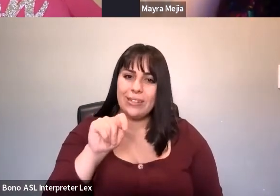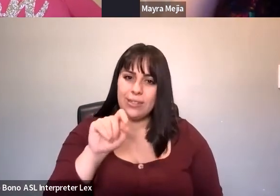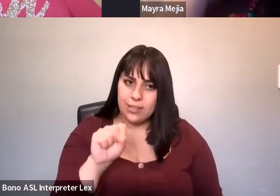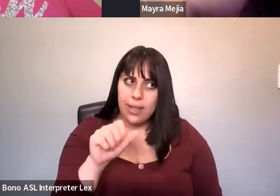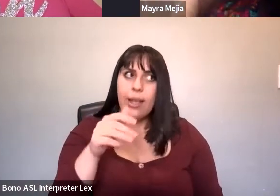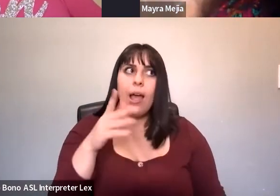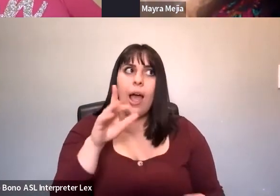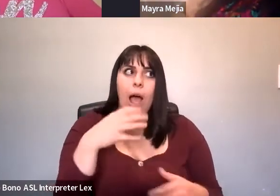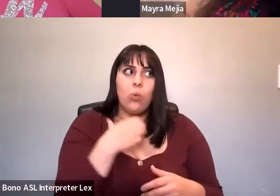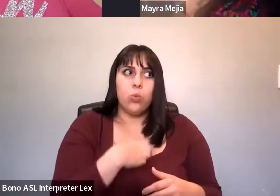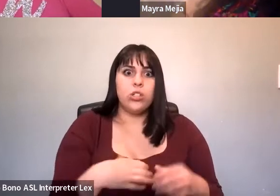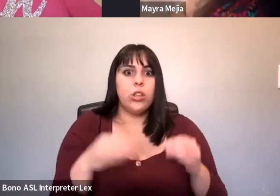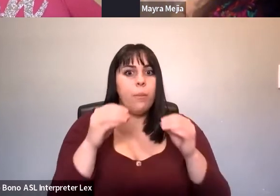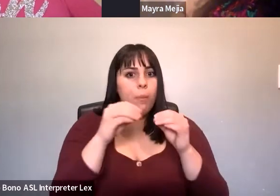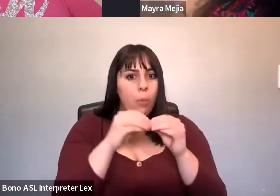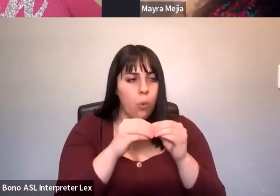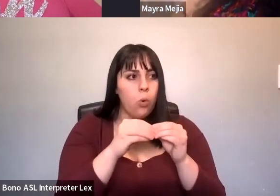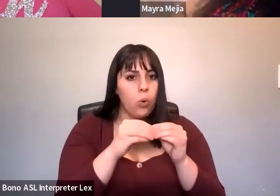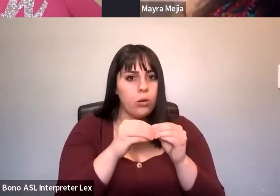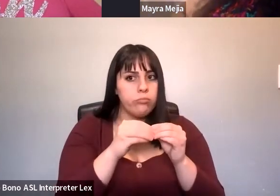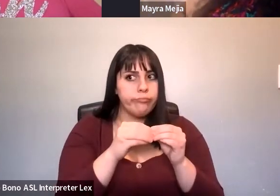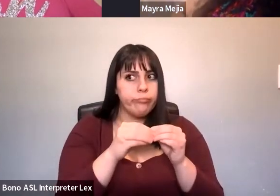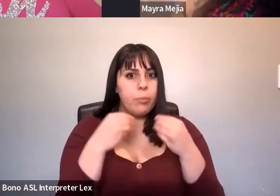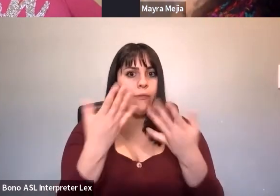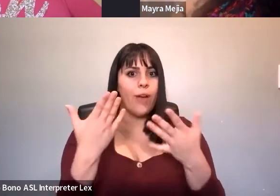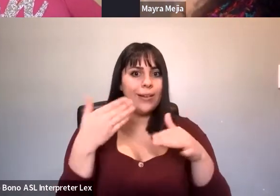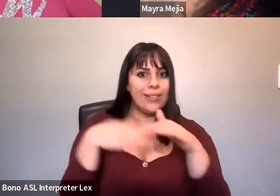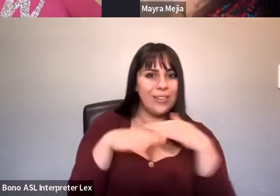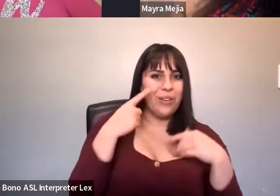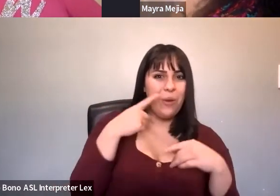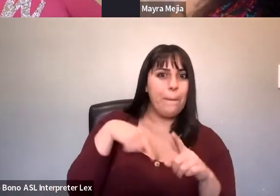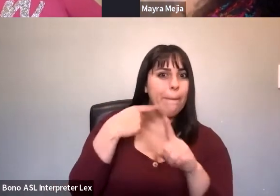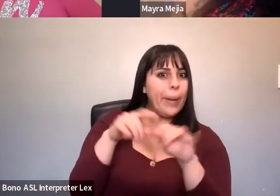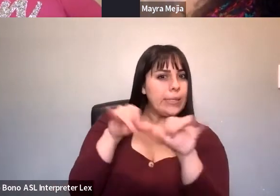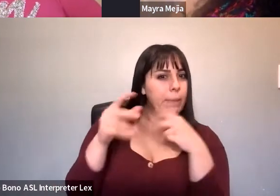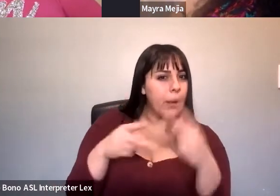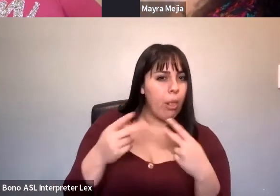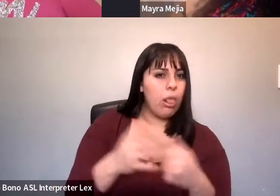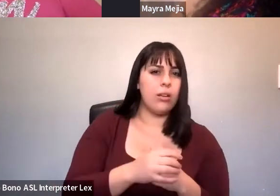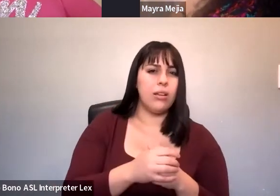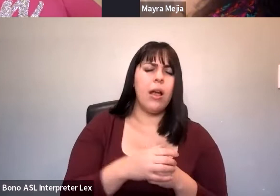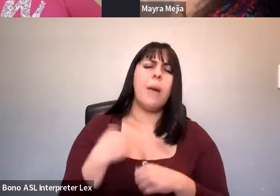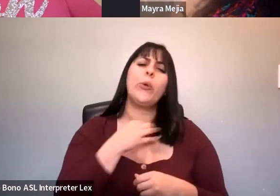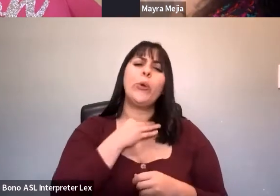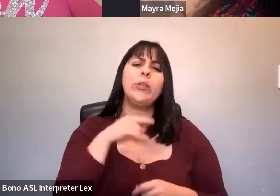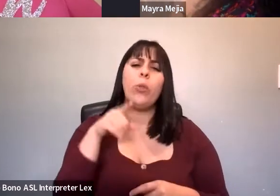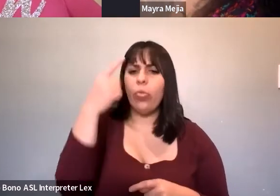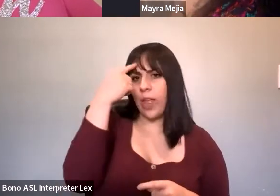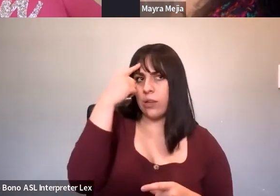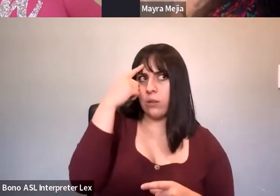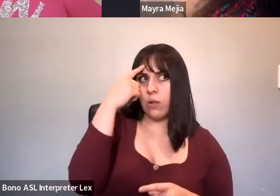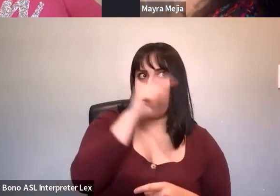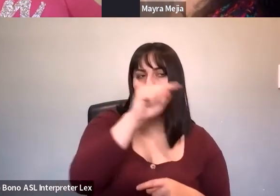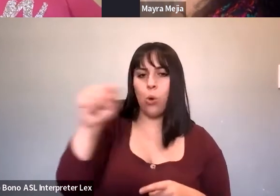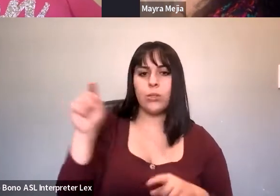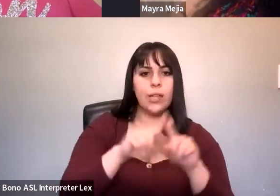they've slowly died out. And I wanted to ask you, do you think that they'll start to make a comeback? Or do we